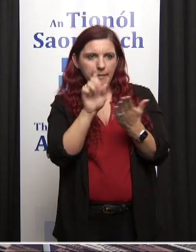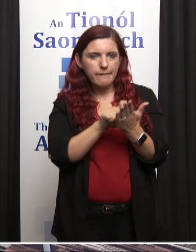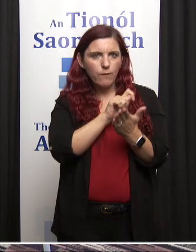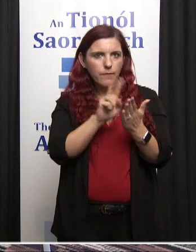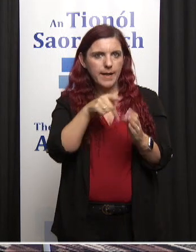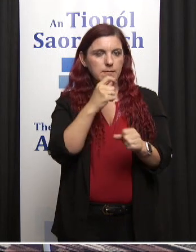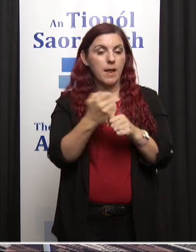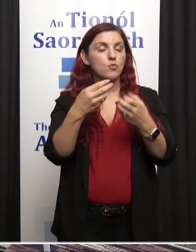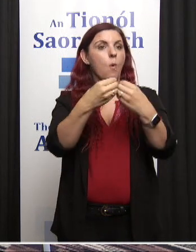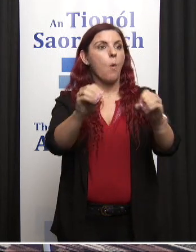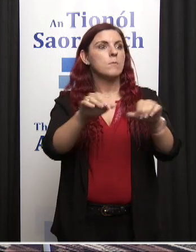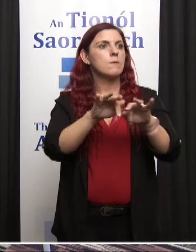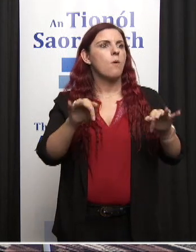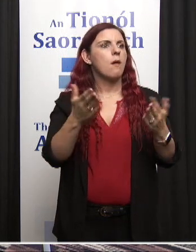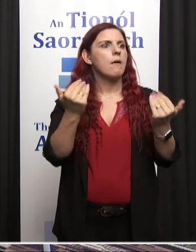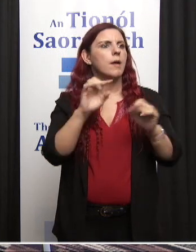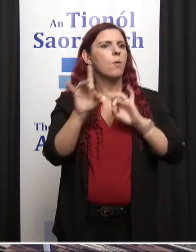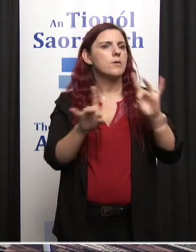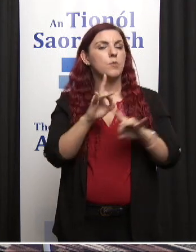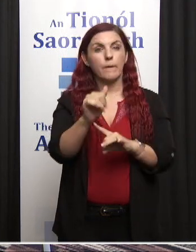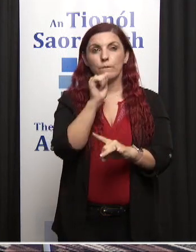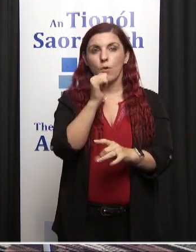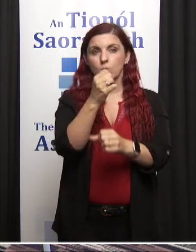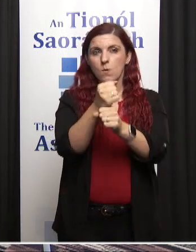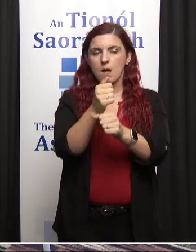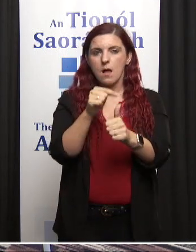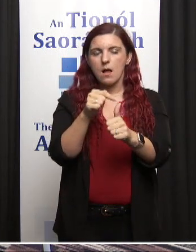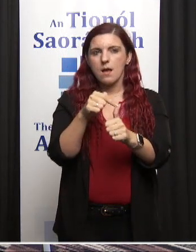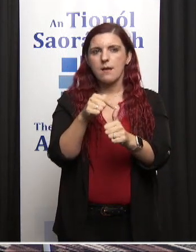floor now if you have any questions on that. But just before